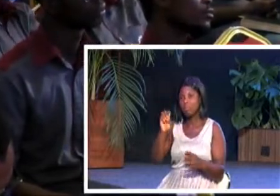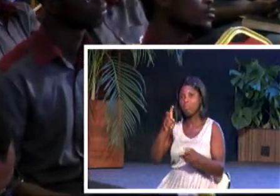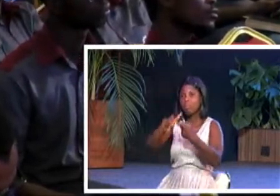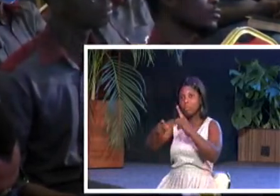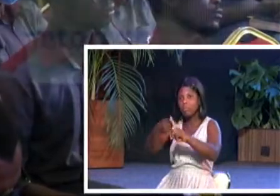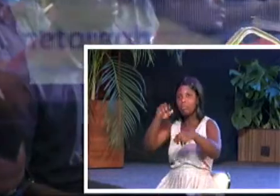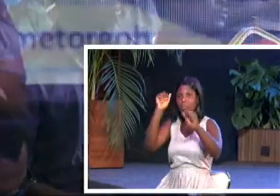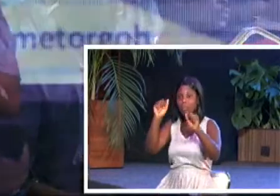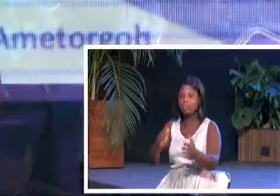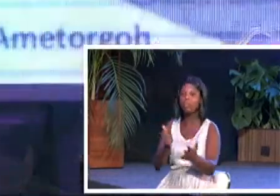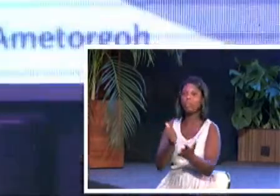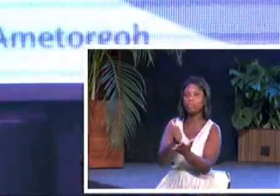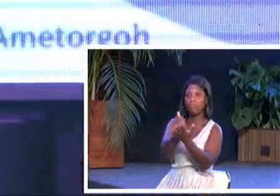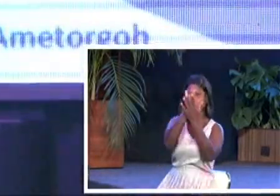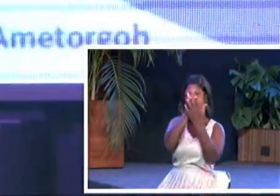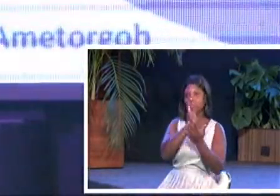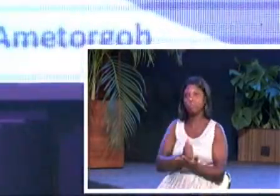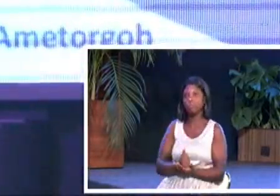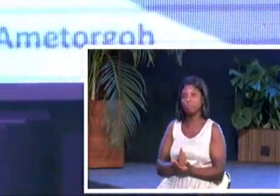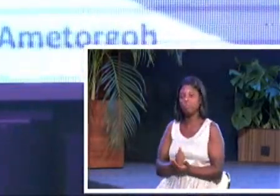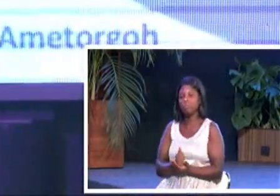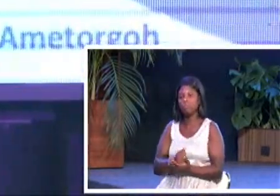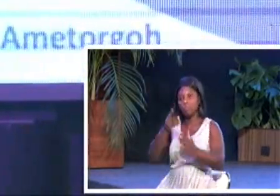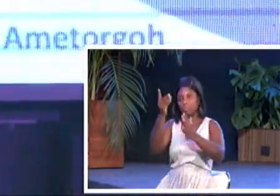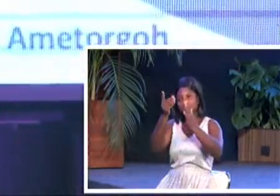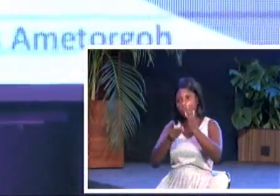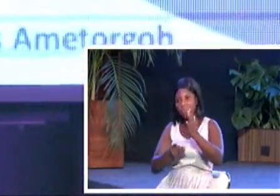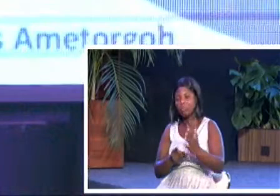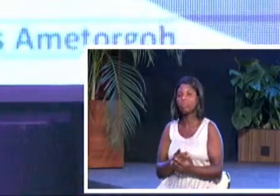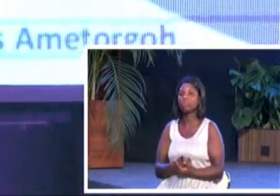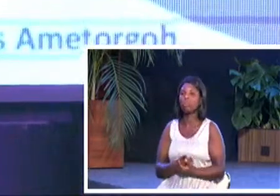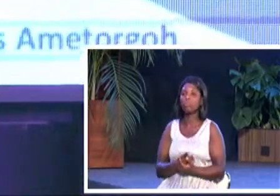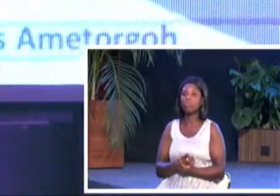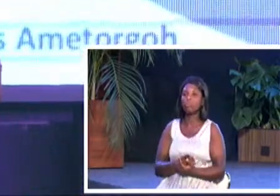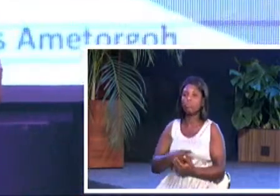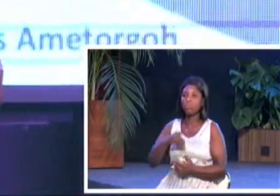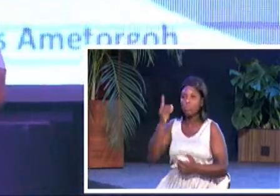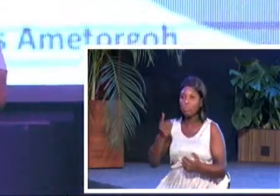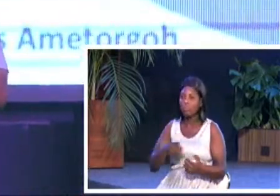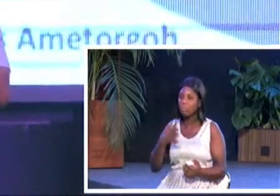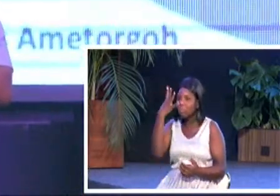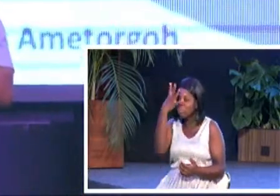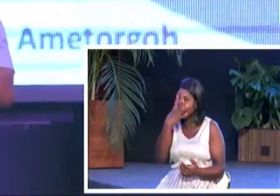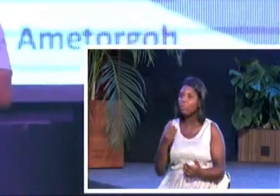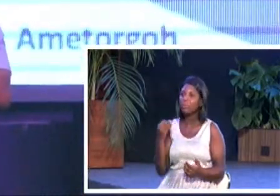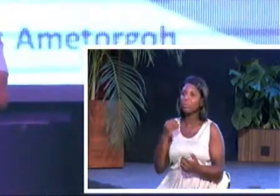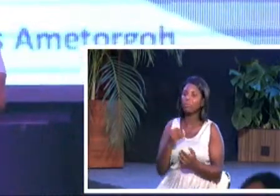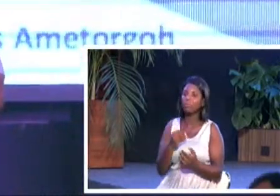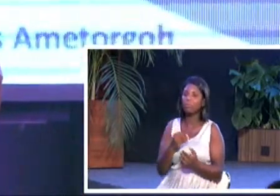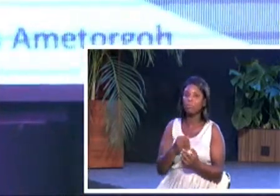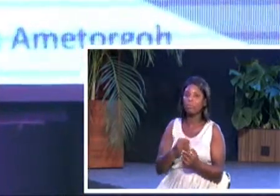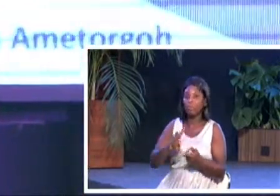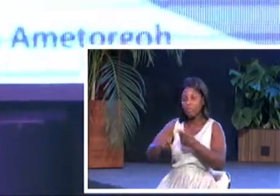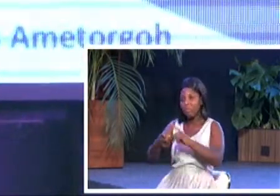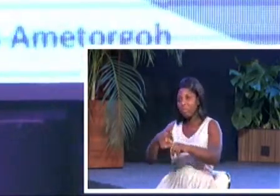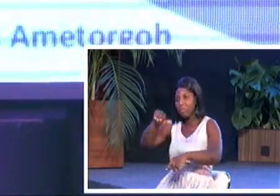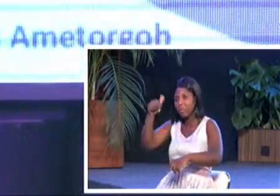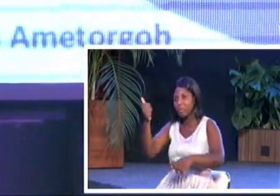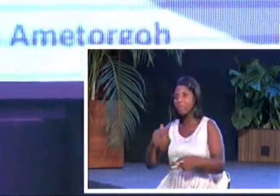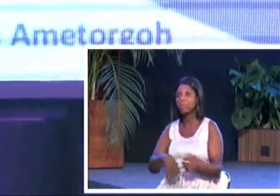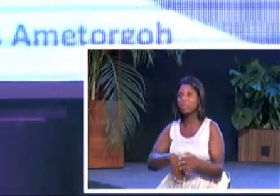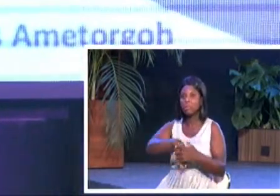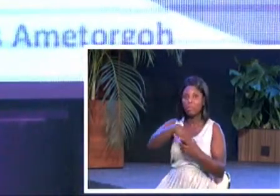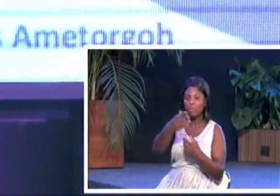companies' website, e-commerce website. There are over 15 types of websites that you can design for people and earn money whilst in